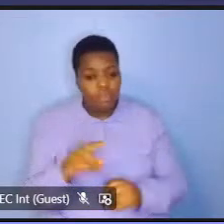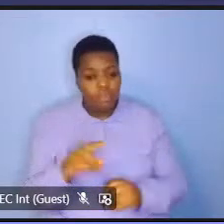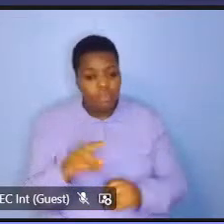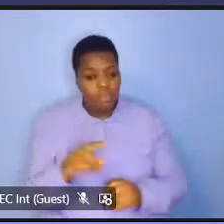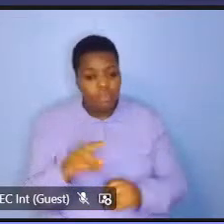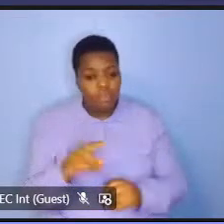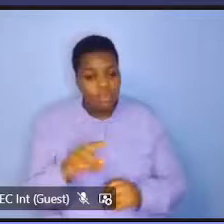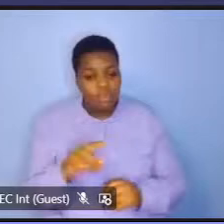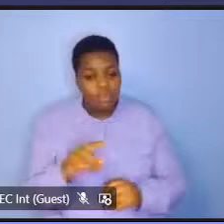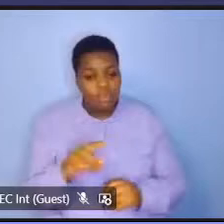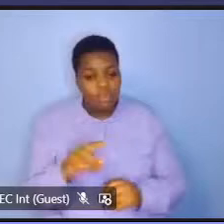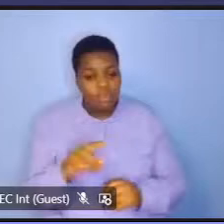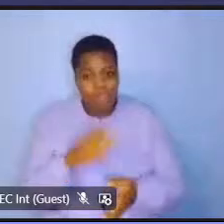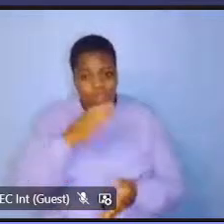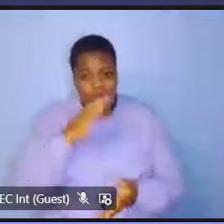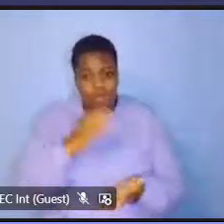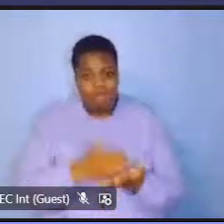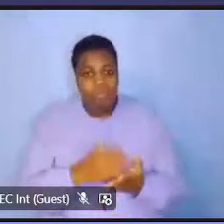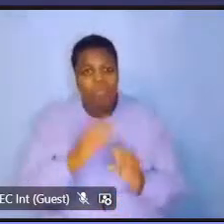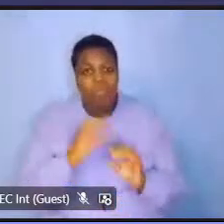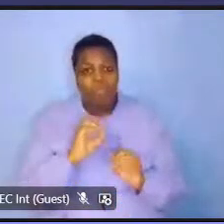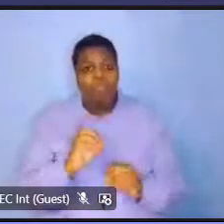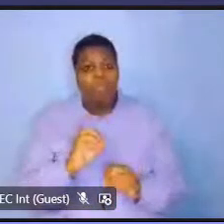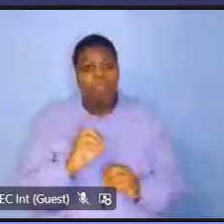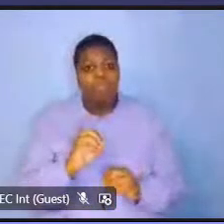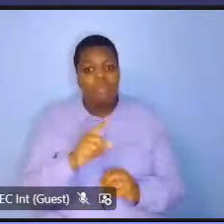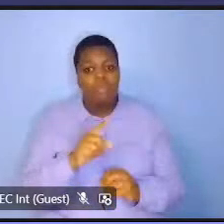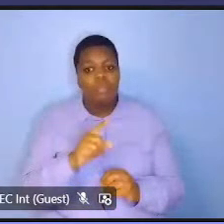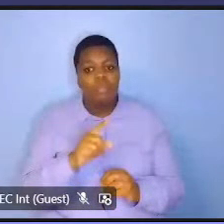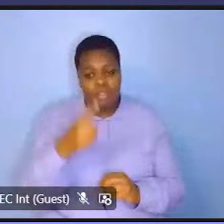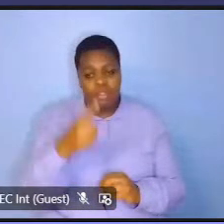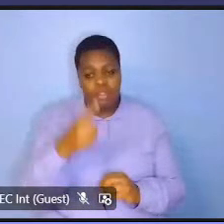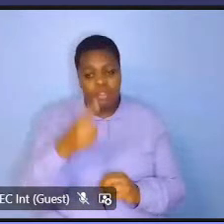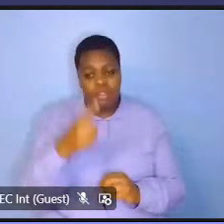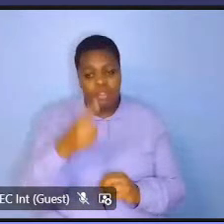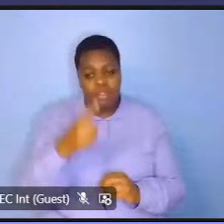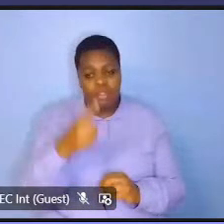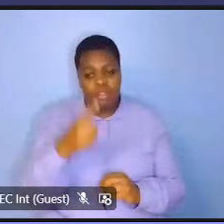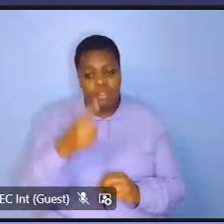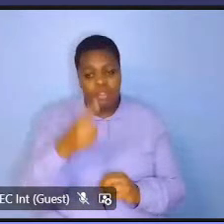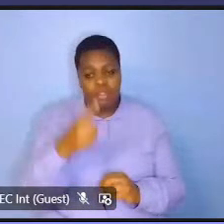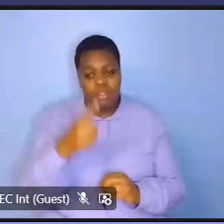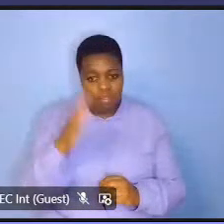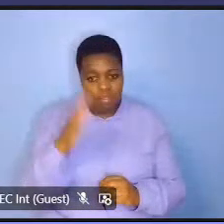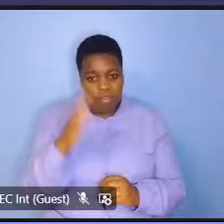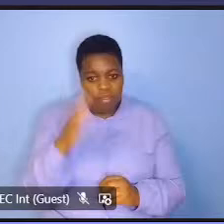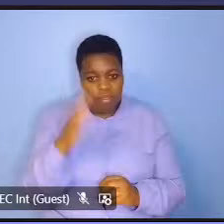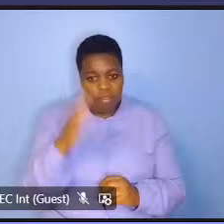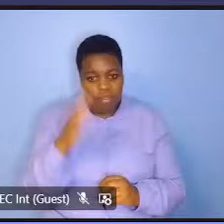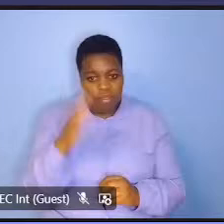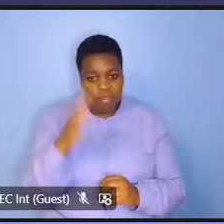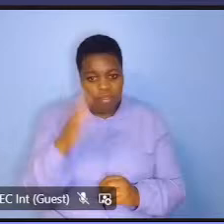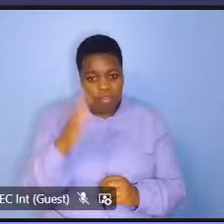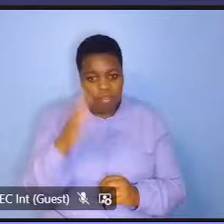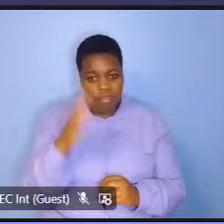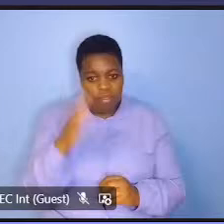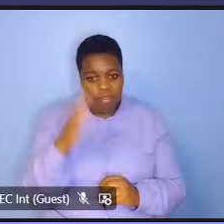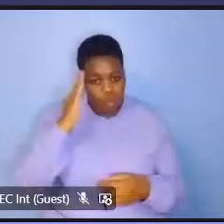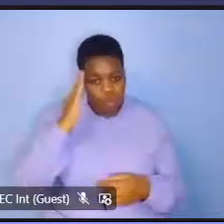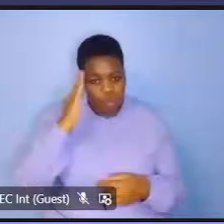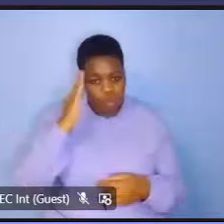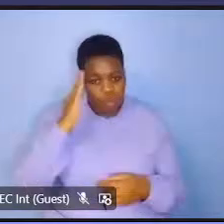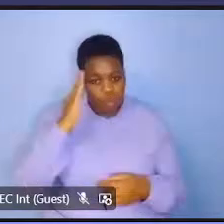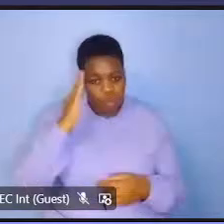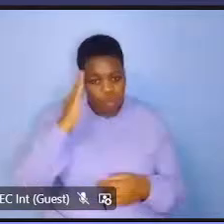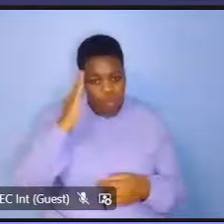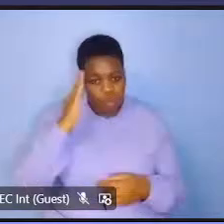learners, because I think the issue of cultural and religious beliefs must be beyond us now. It must be settled in our law that there